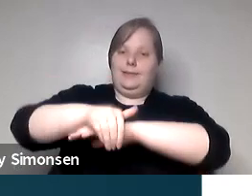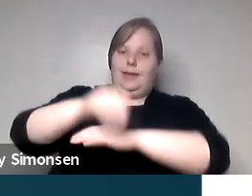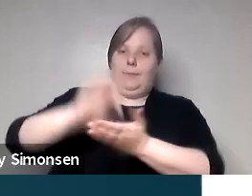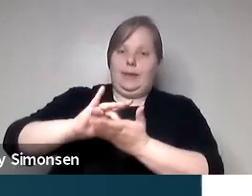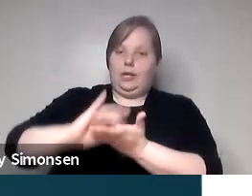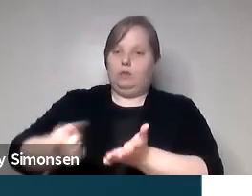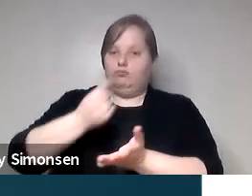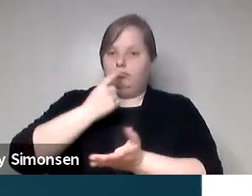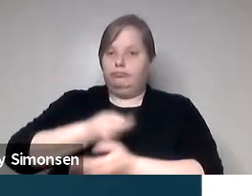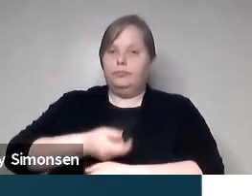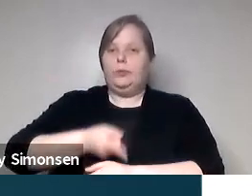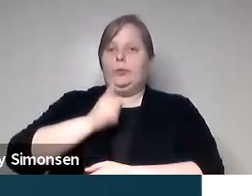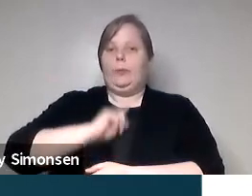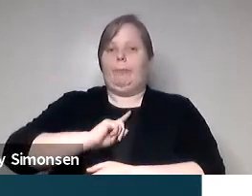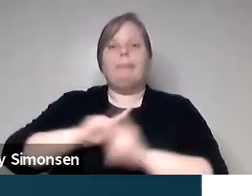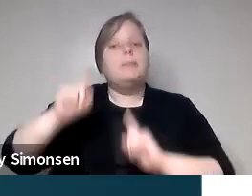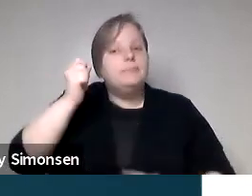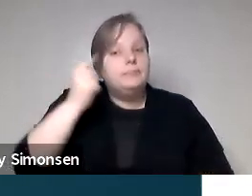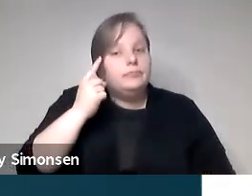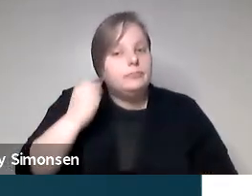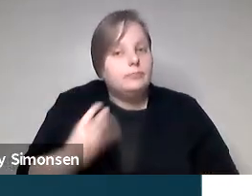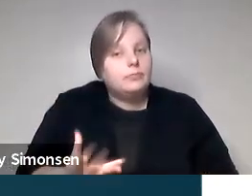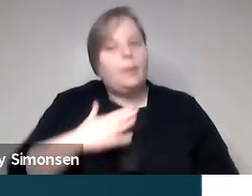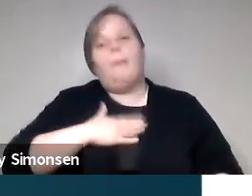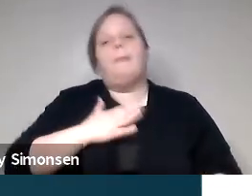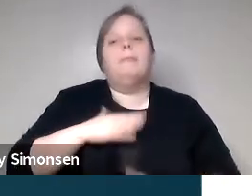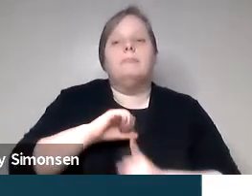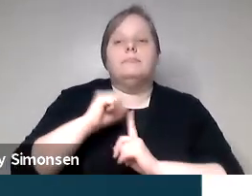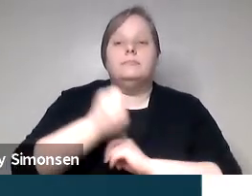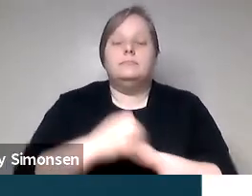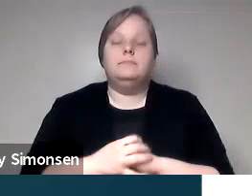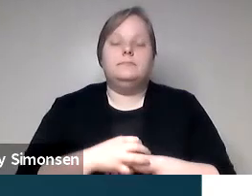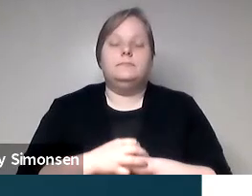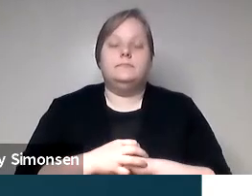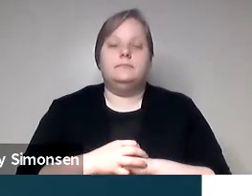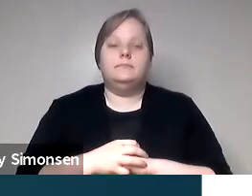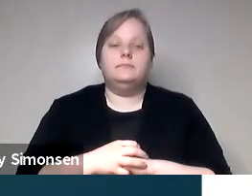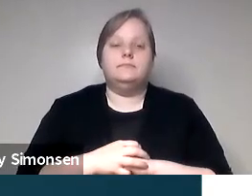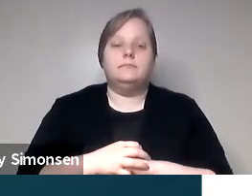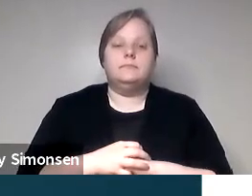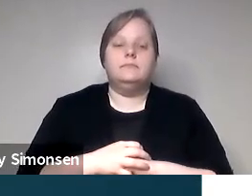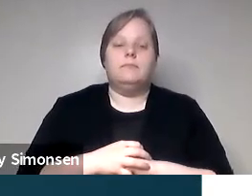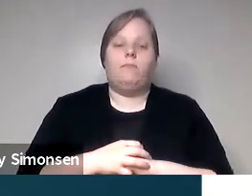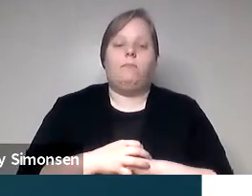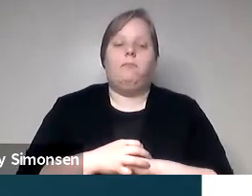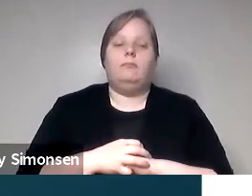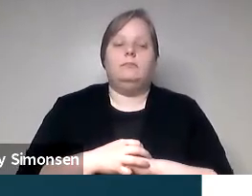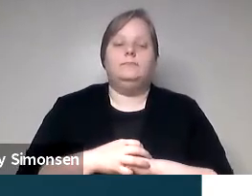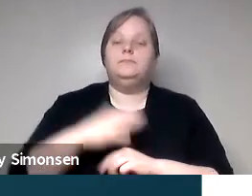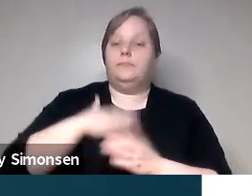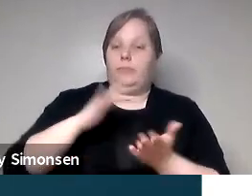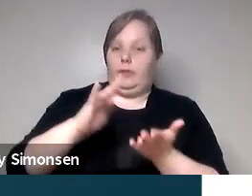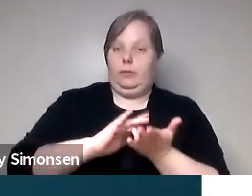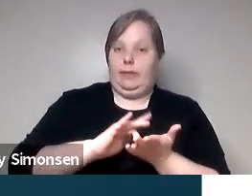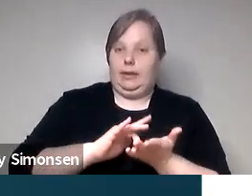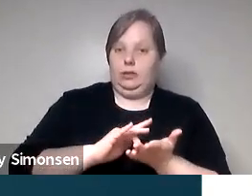medications. However, I will tell you, in my own situation, I do have my medications